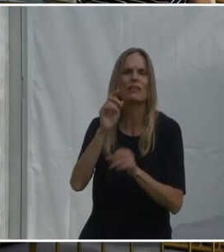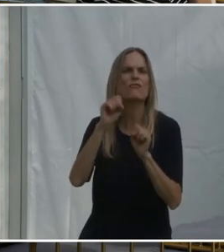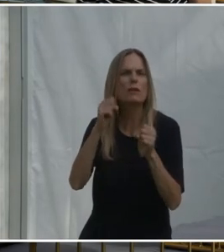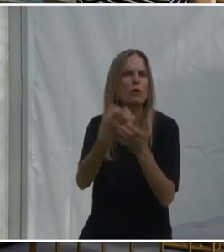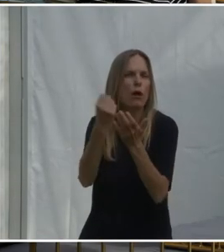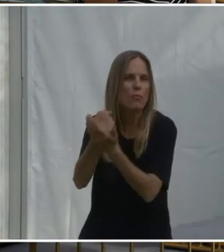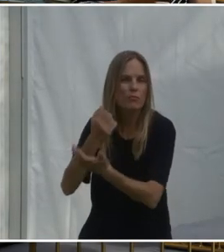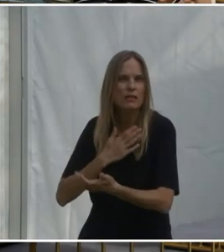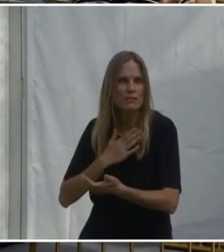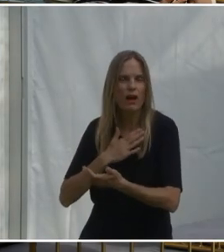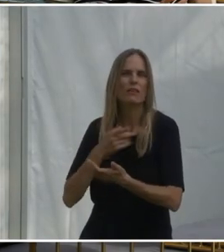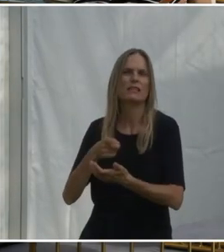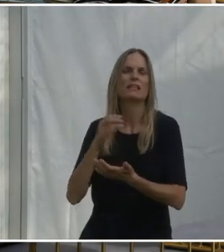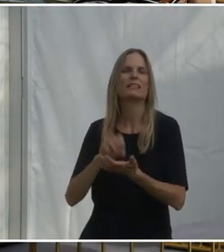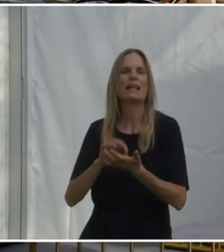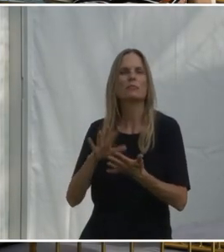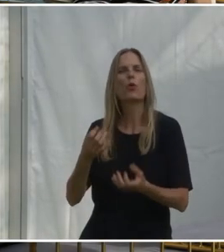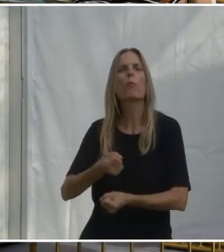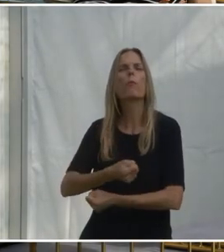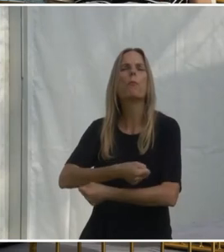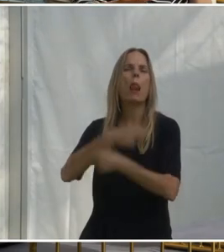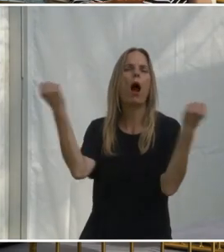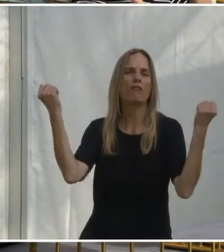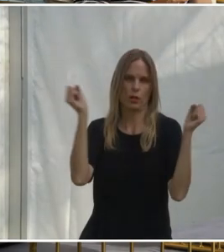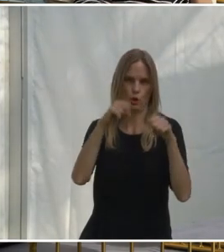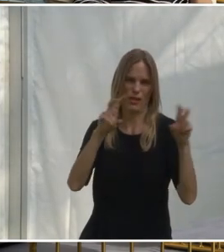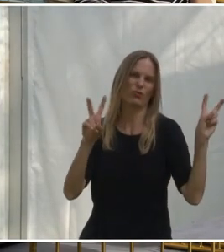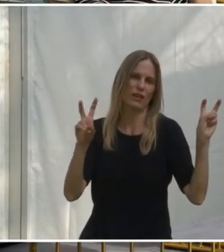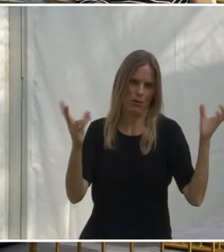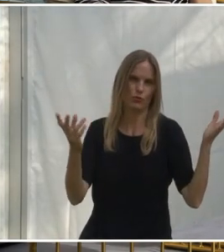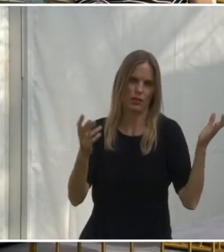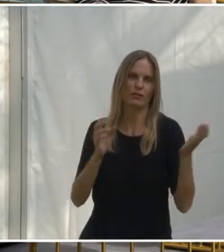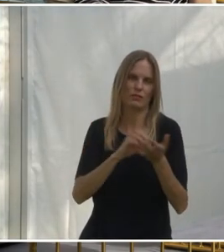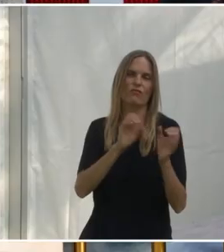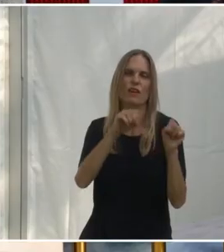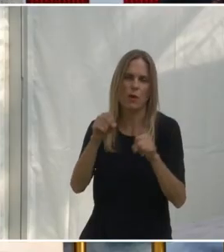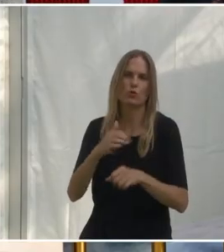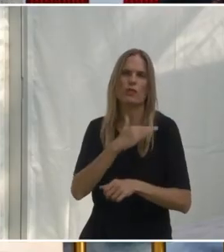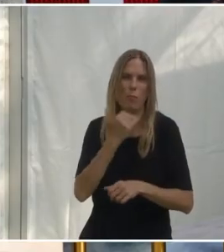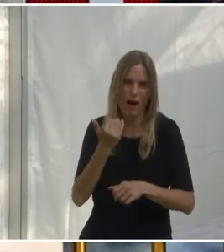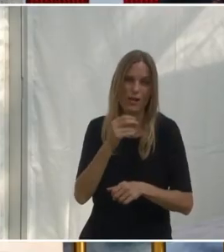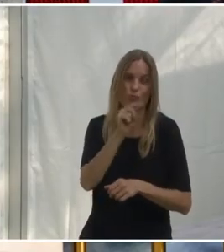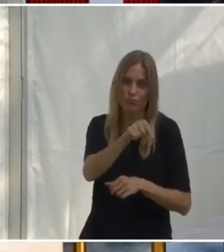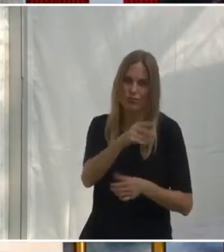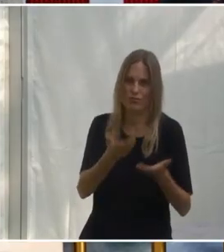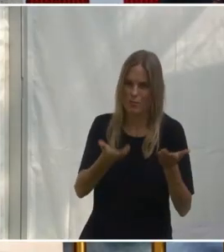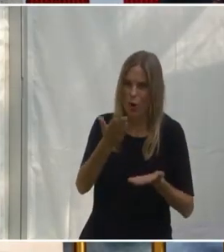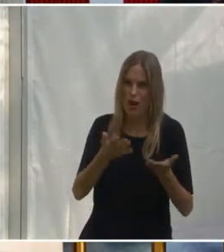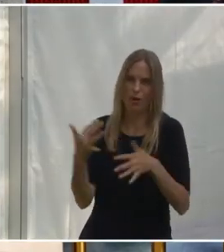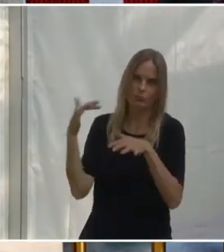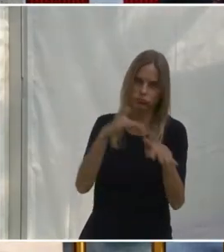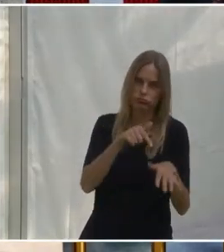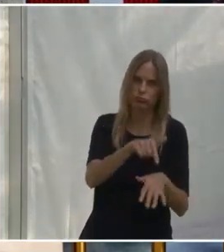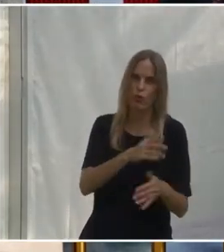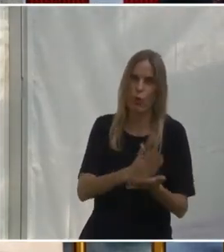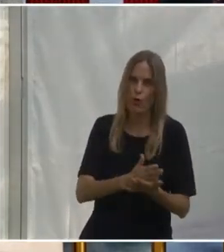So there's an explosion of opportunities there. We're seeing levels of internal migration, well, within the countries,